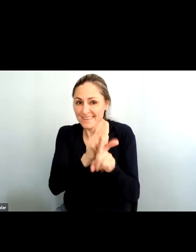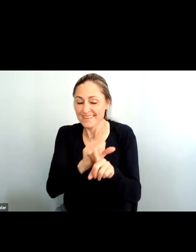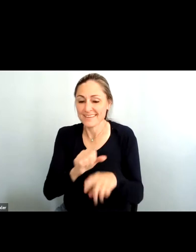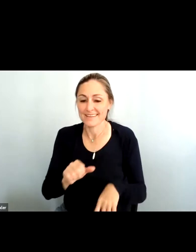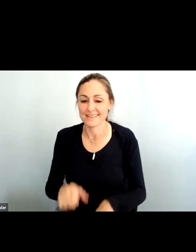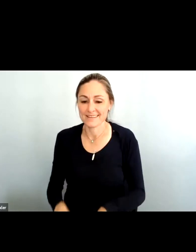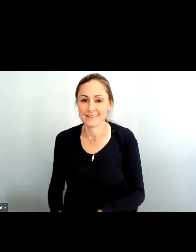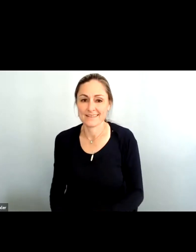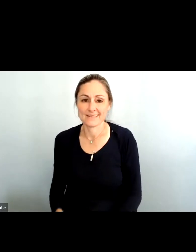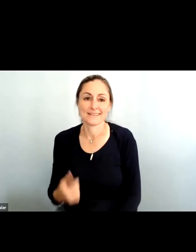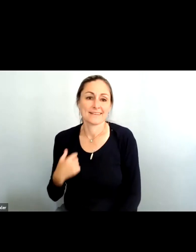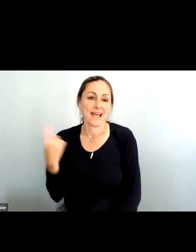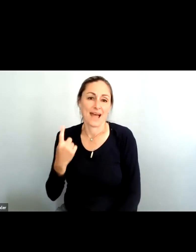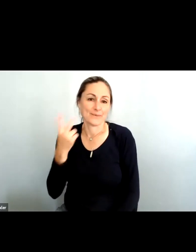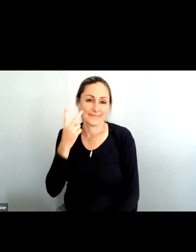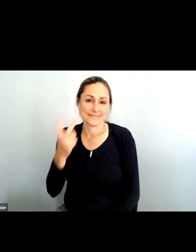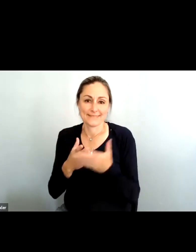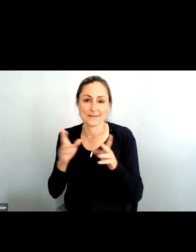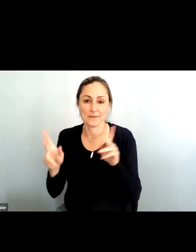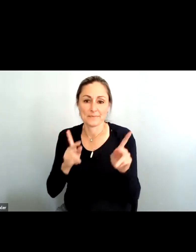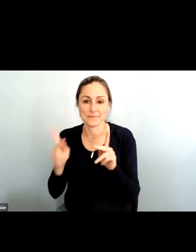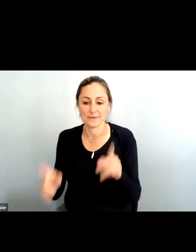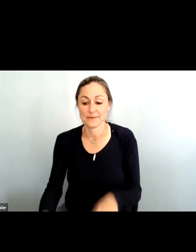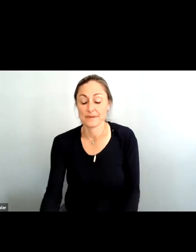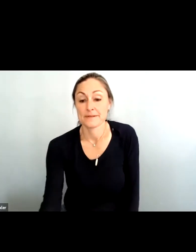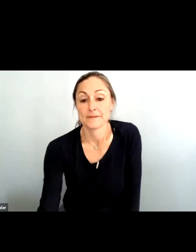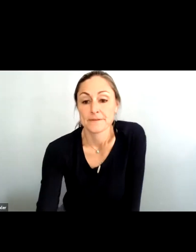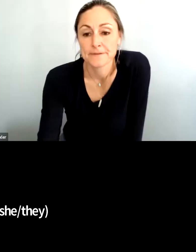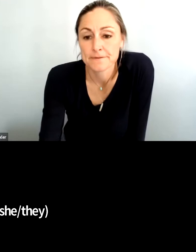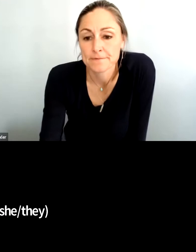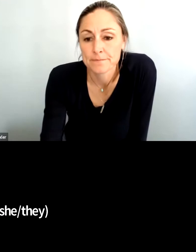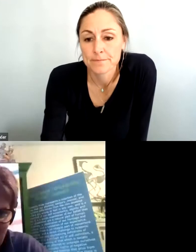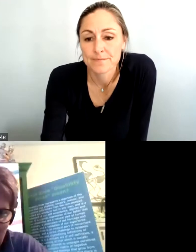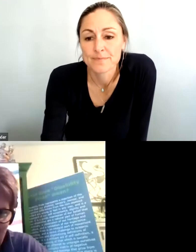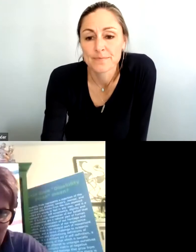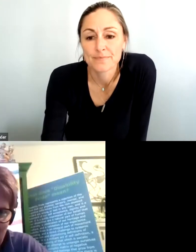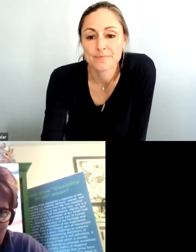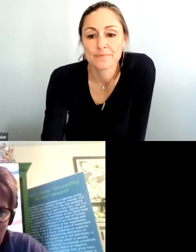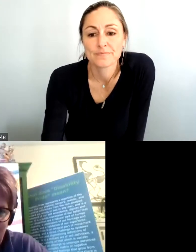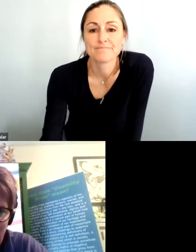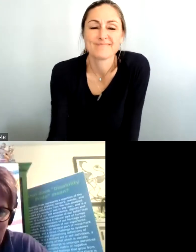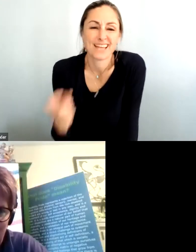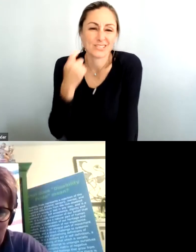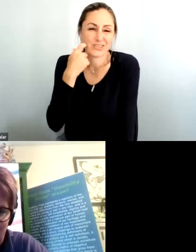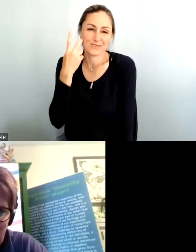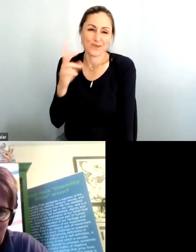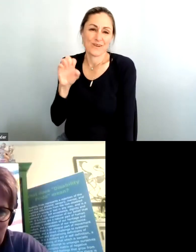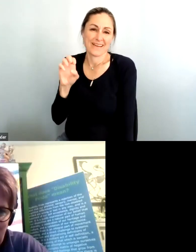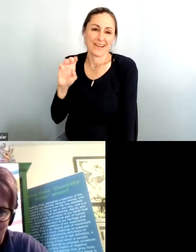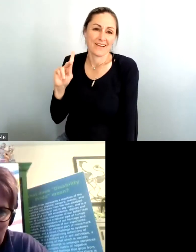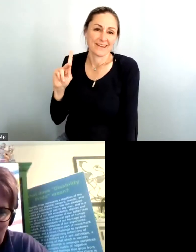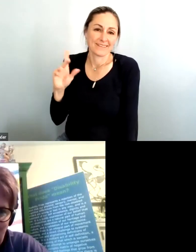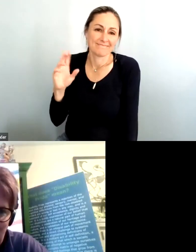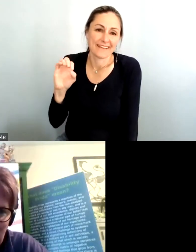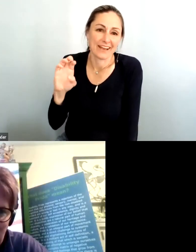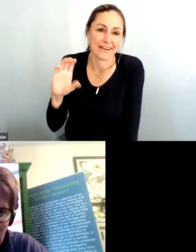Oh. I always see some people. Yeah, I mean, I just saw Eric, and I just thought that was so cool. I mean, the old